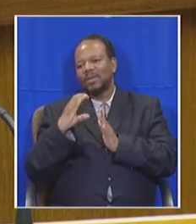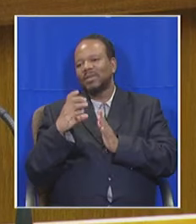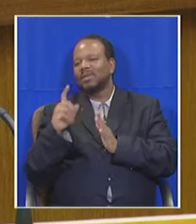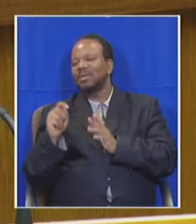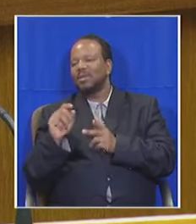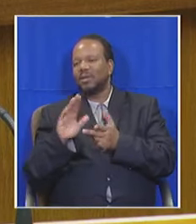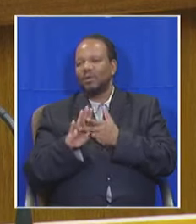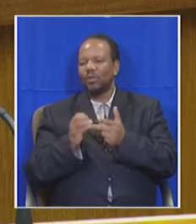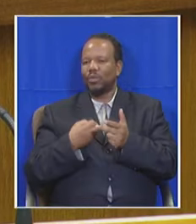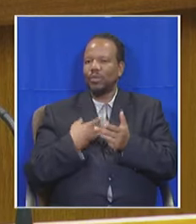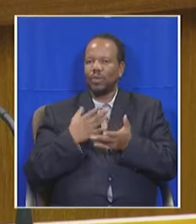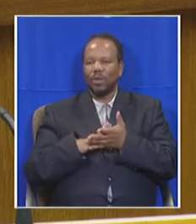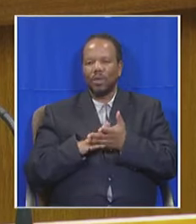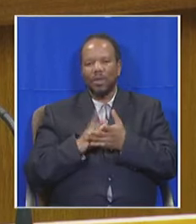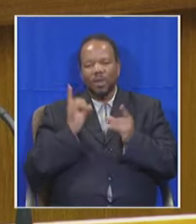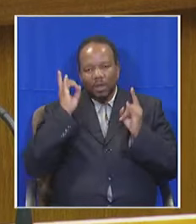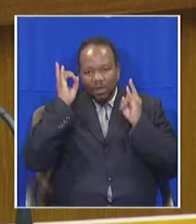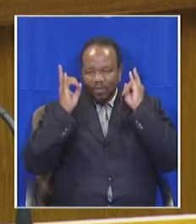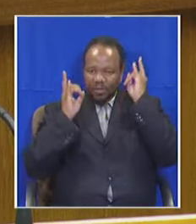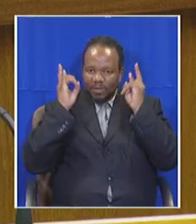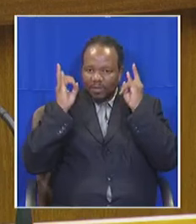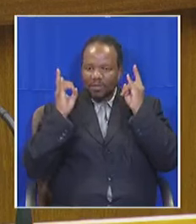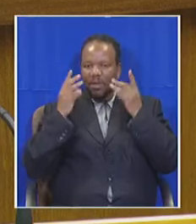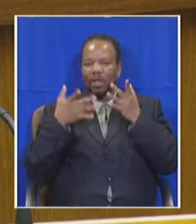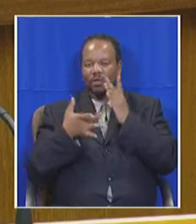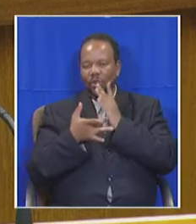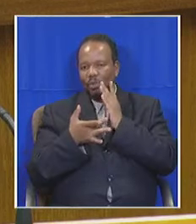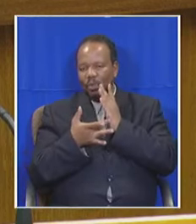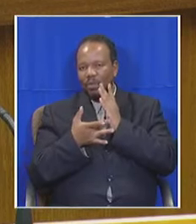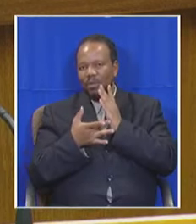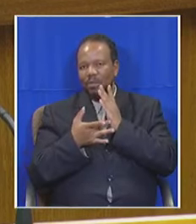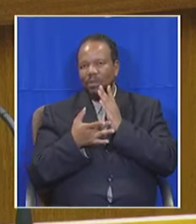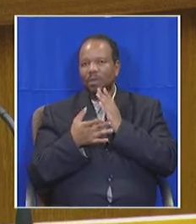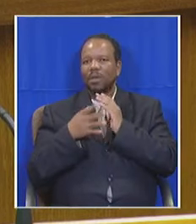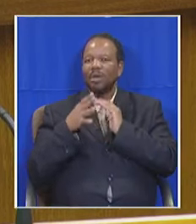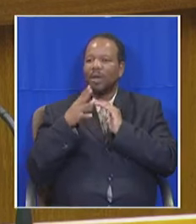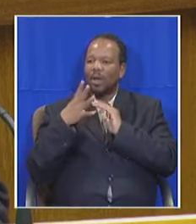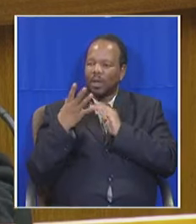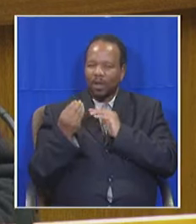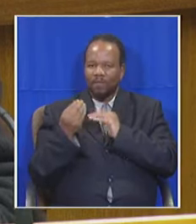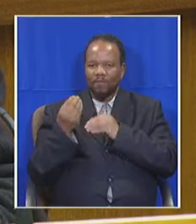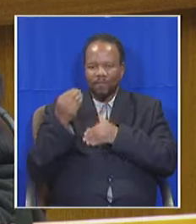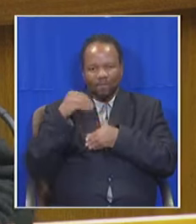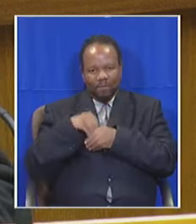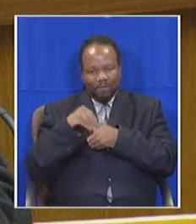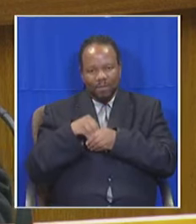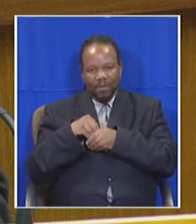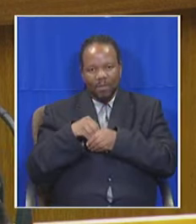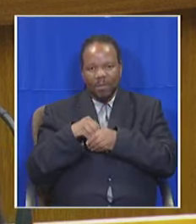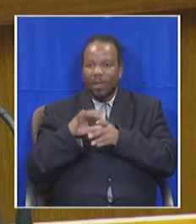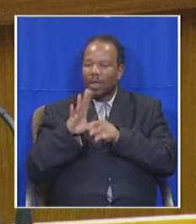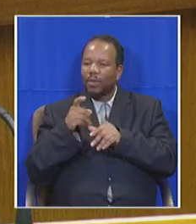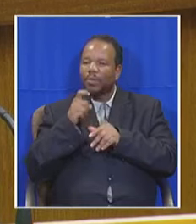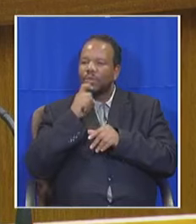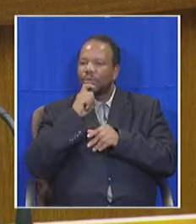trade, must rally young people to self-flagellate on their failures and work on their strength.